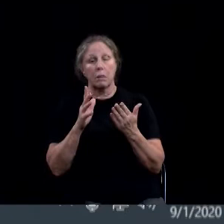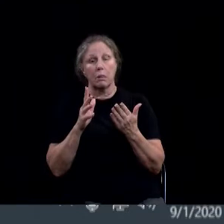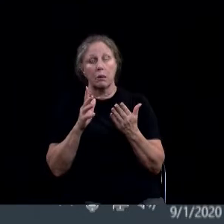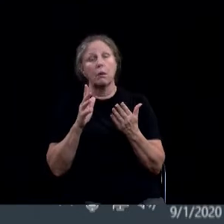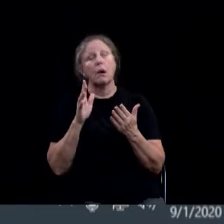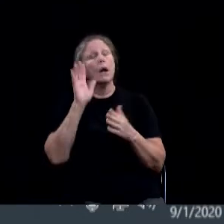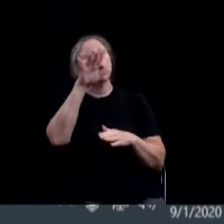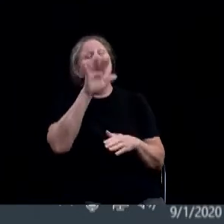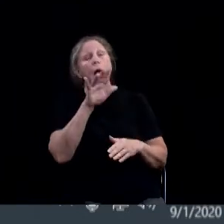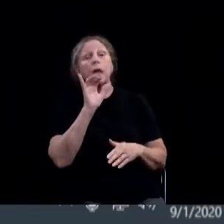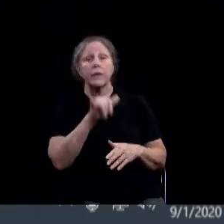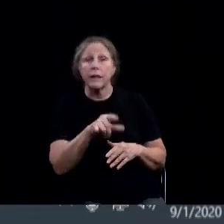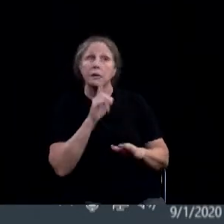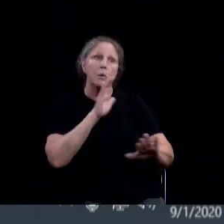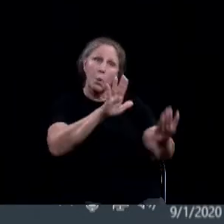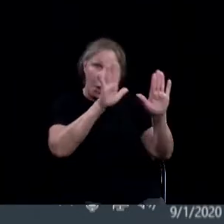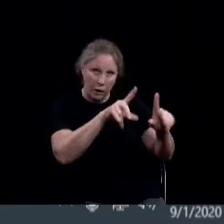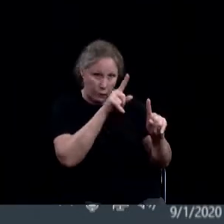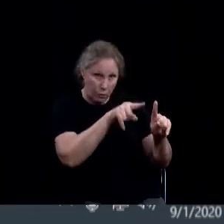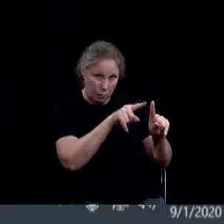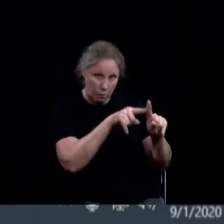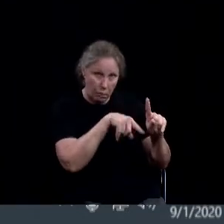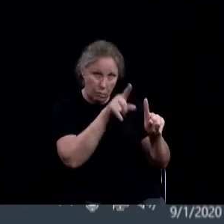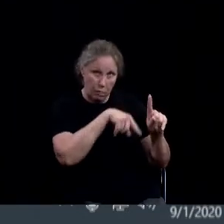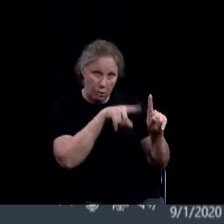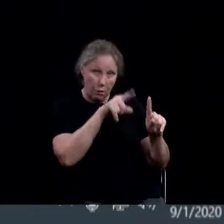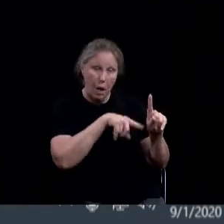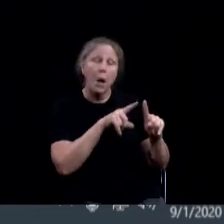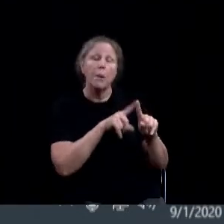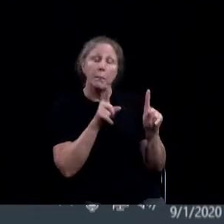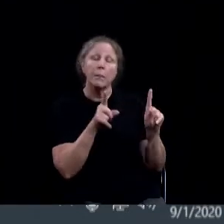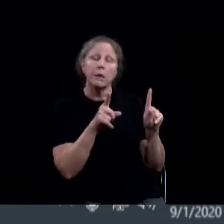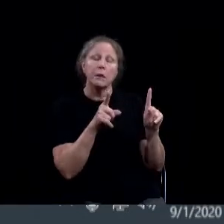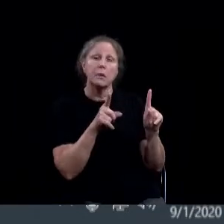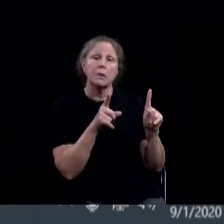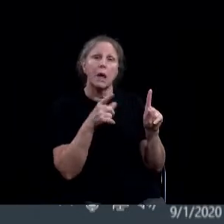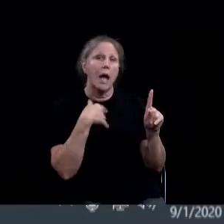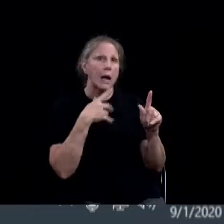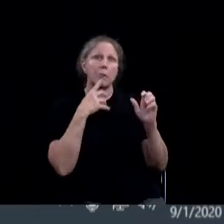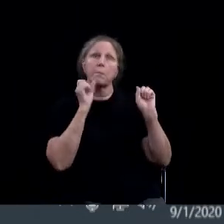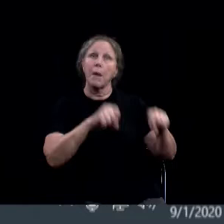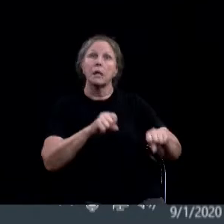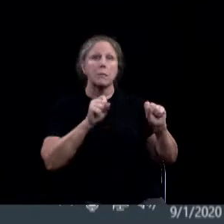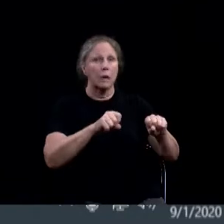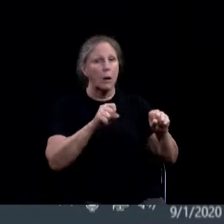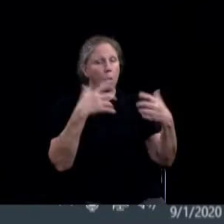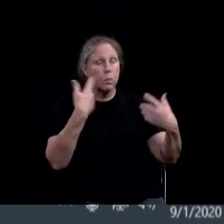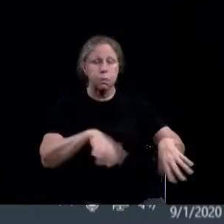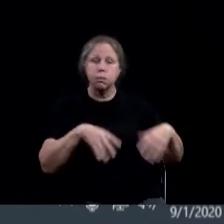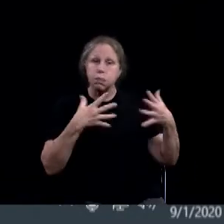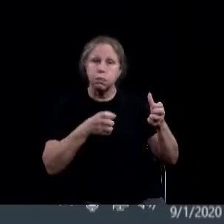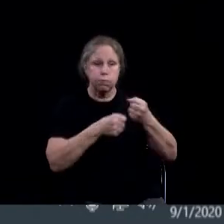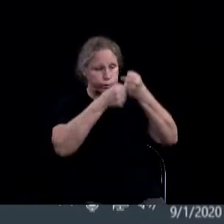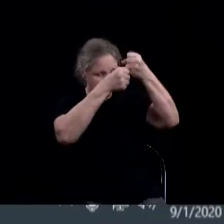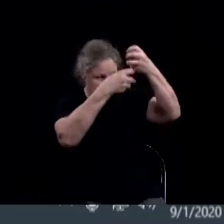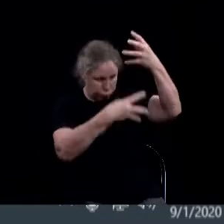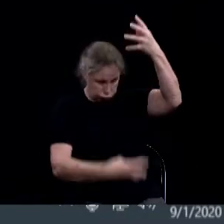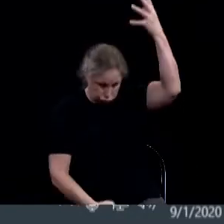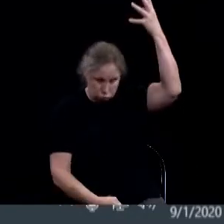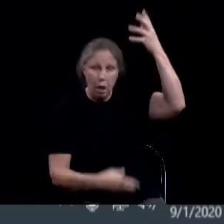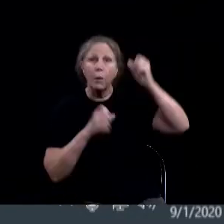think it has, endless possibilities of what it is that we can do as a service for our people.